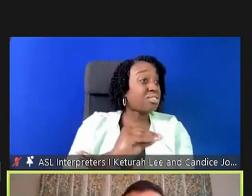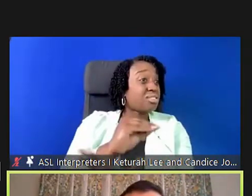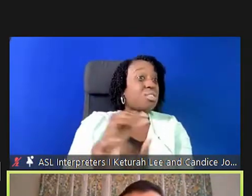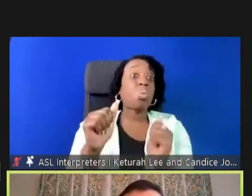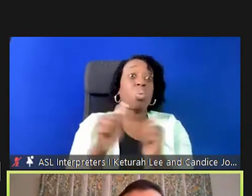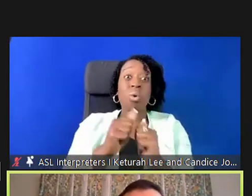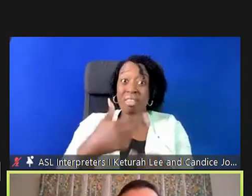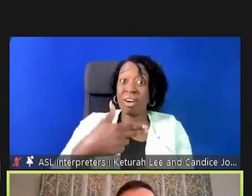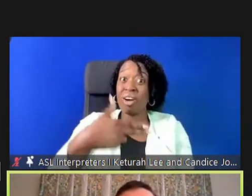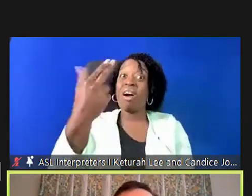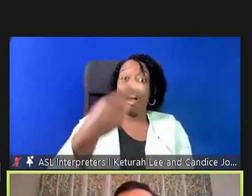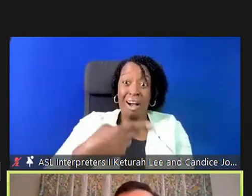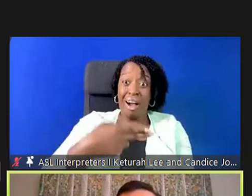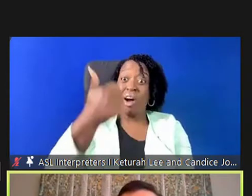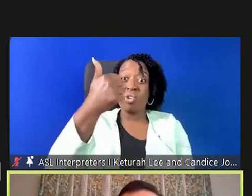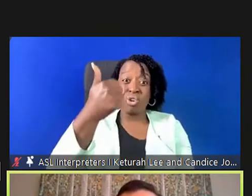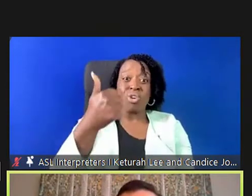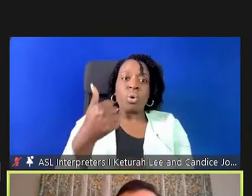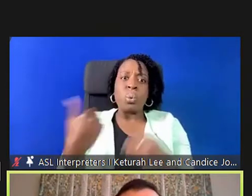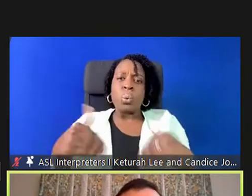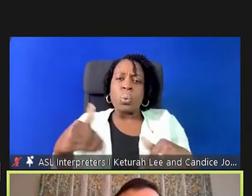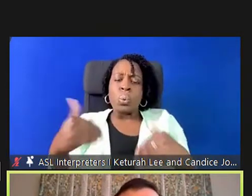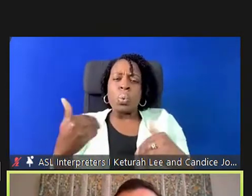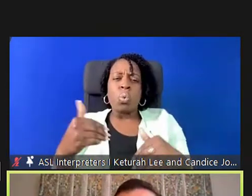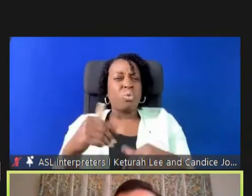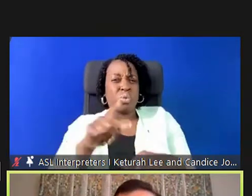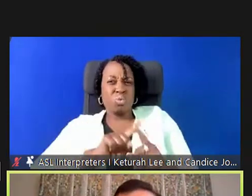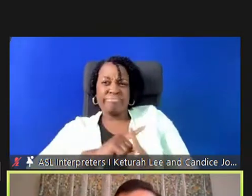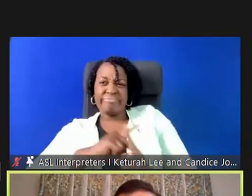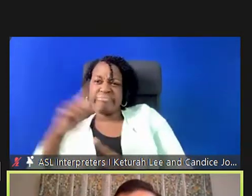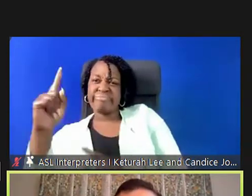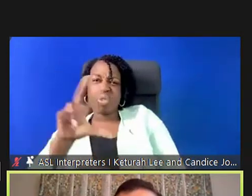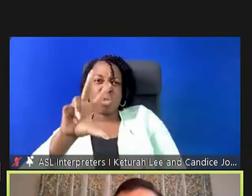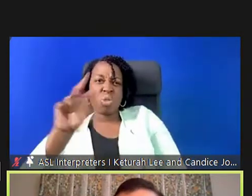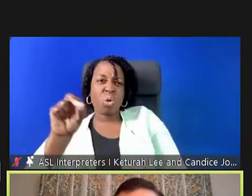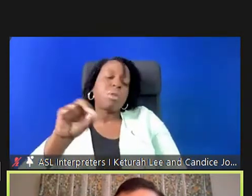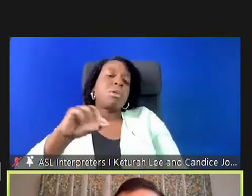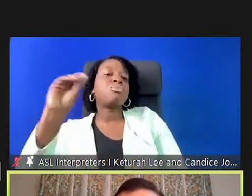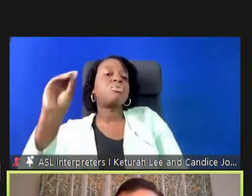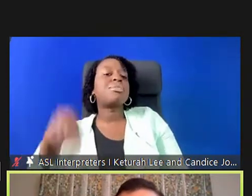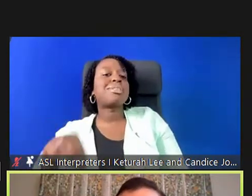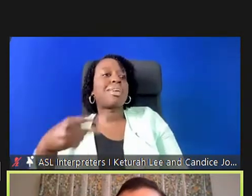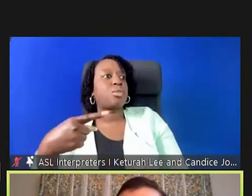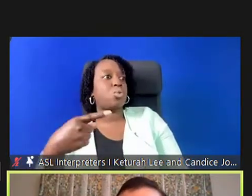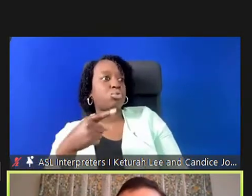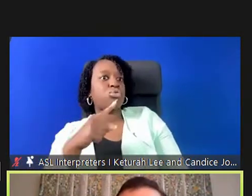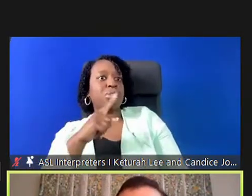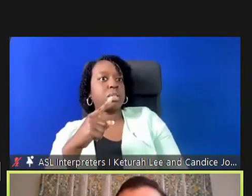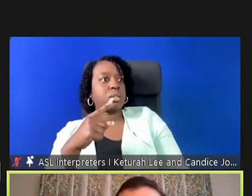higher net worth to nearly 30% for people who are living in poverty.